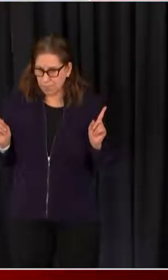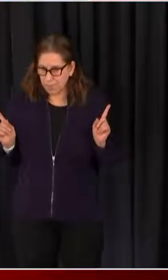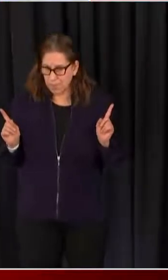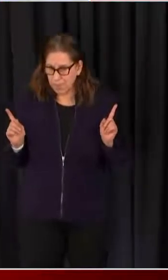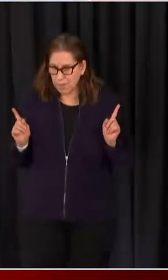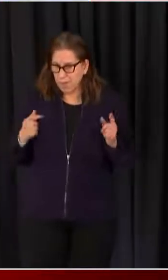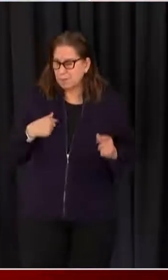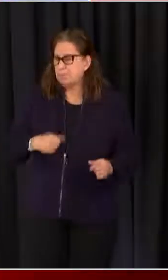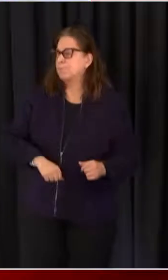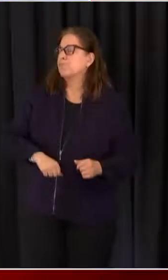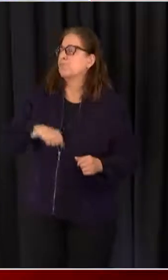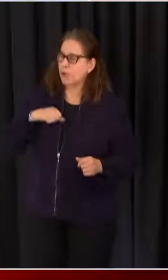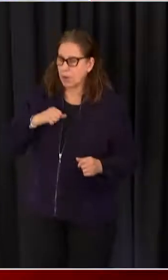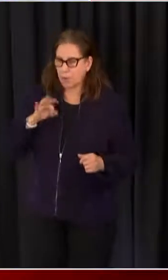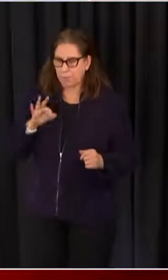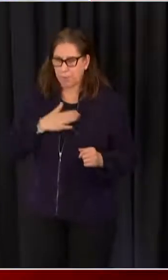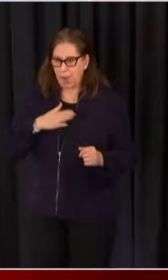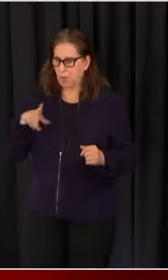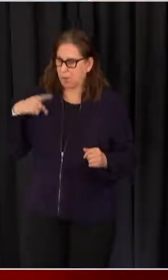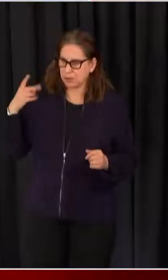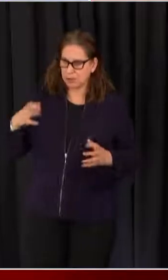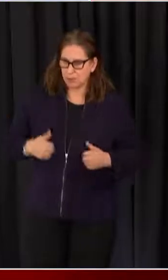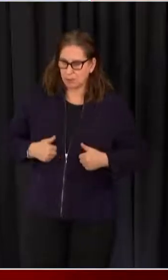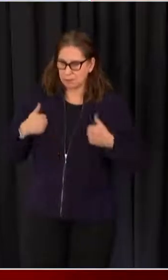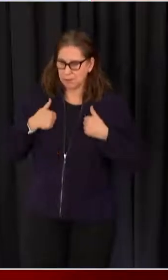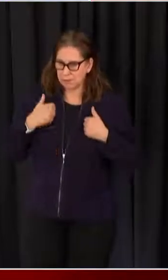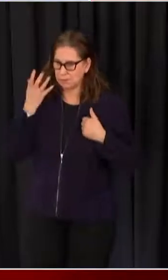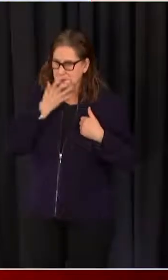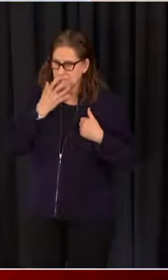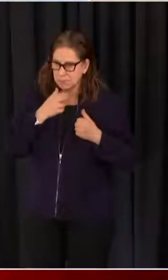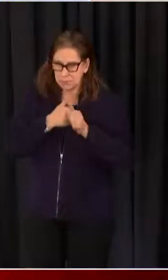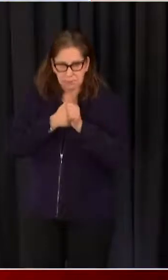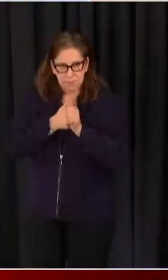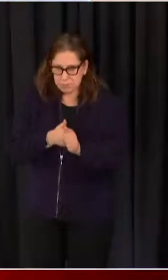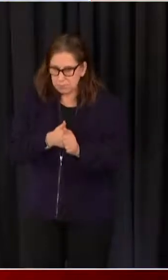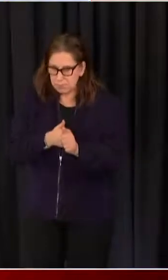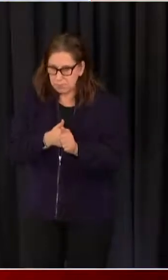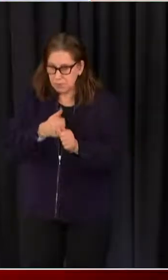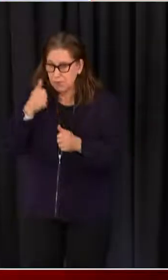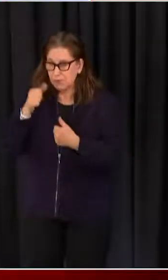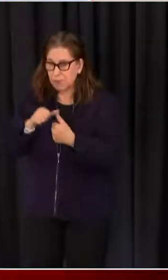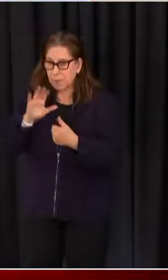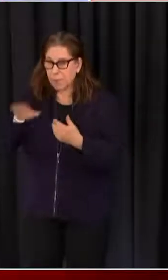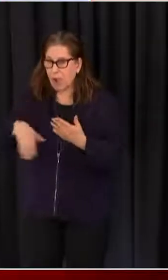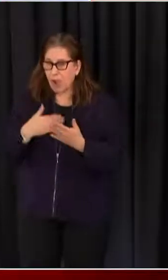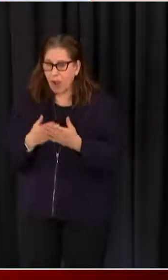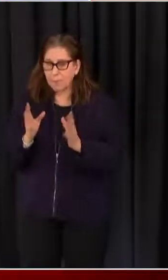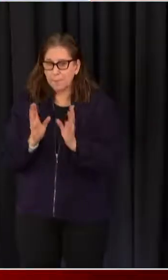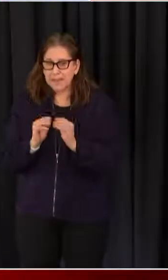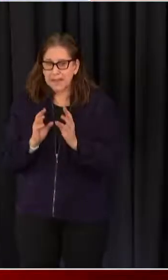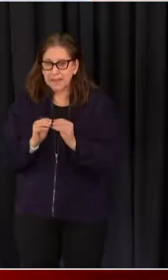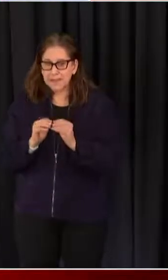of DC residents. You may remember when we all met together at the Armory.